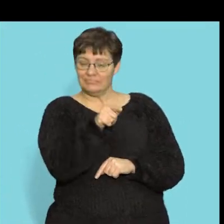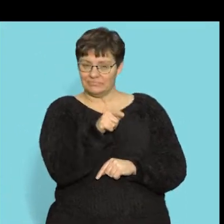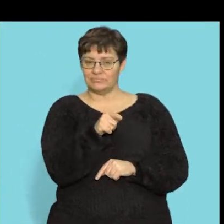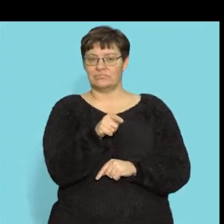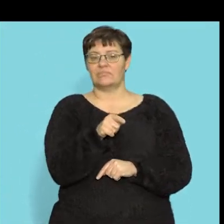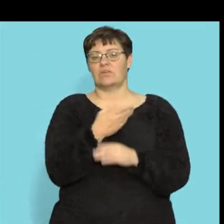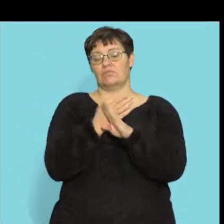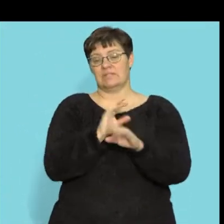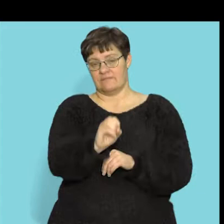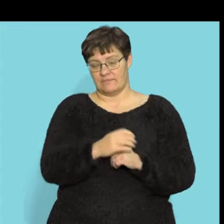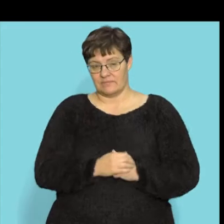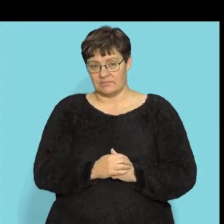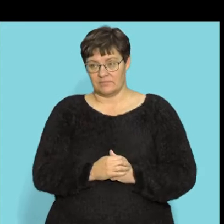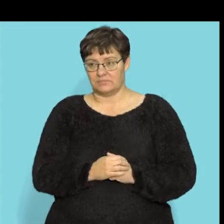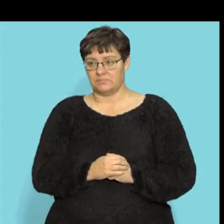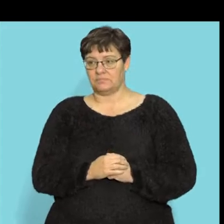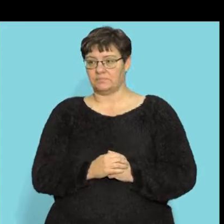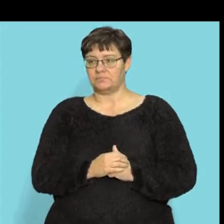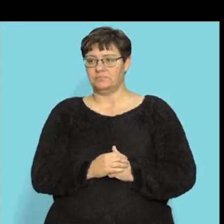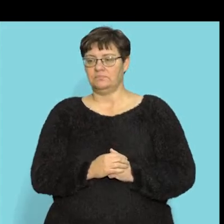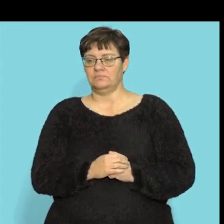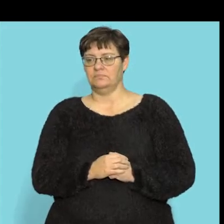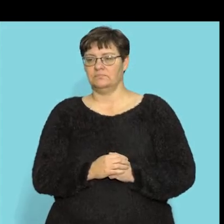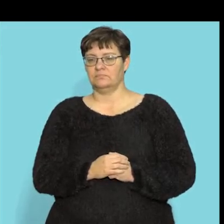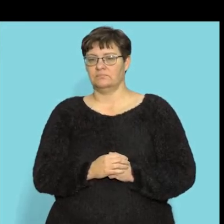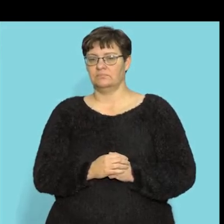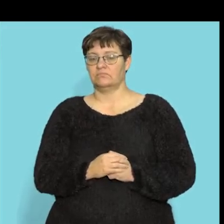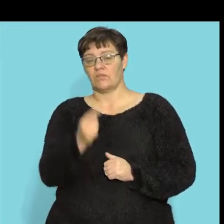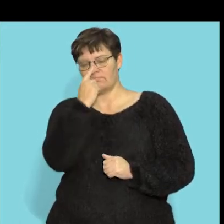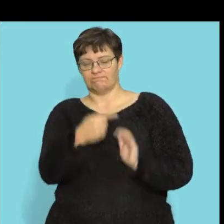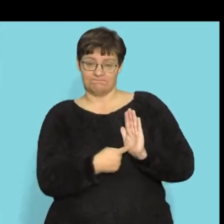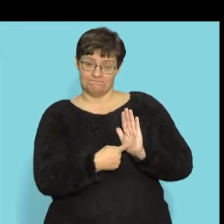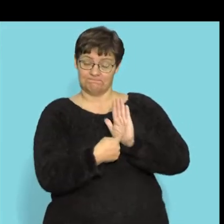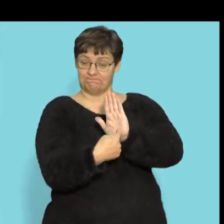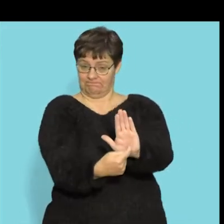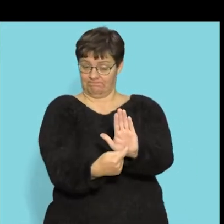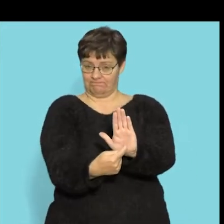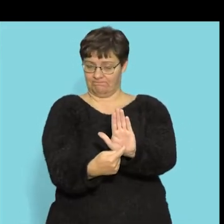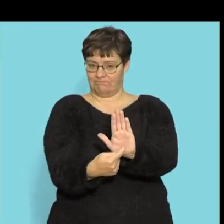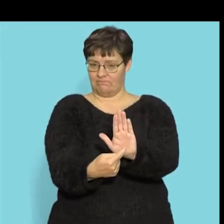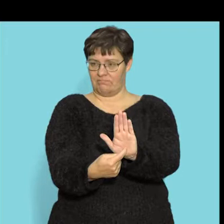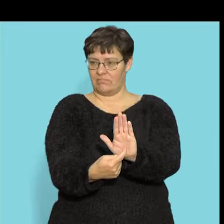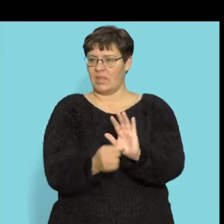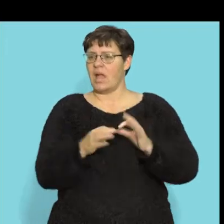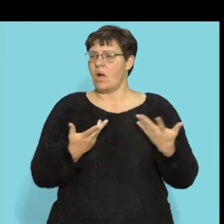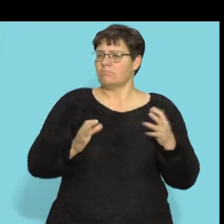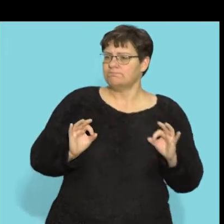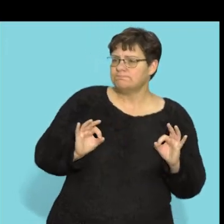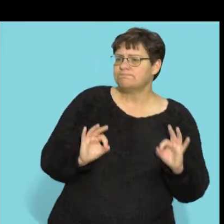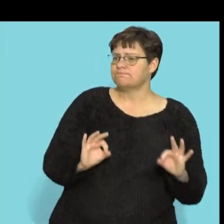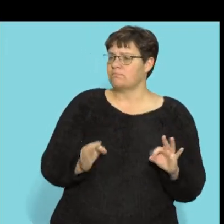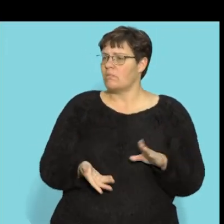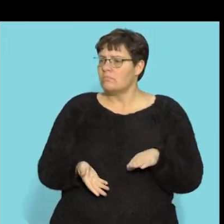the opposition becomes the actual resistance, right? Okay, now we'll go to a simulation to